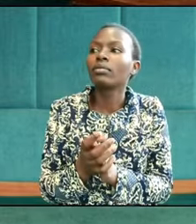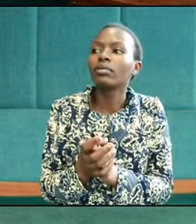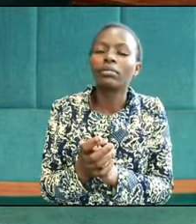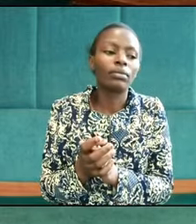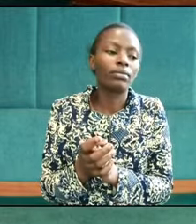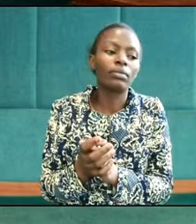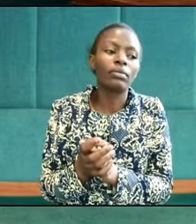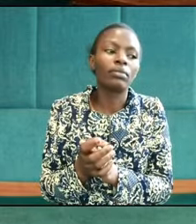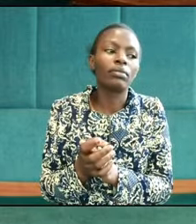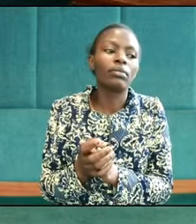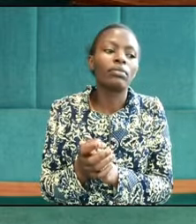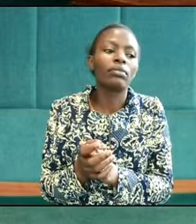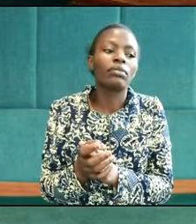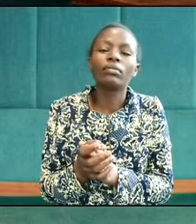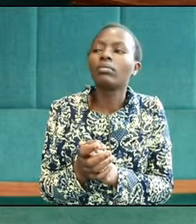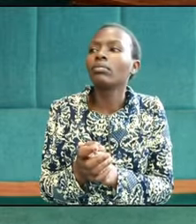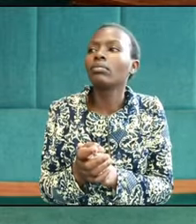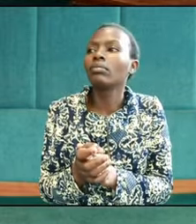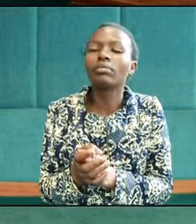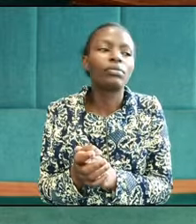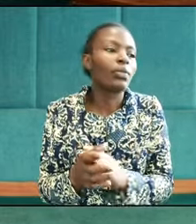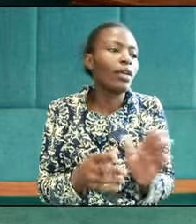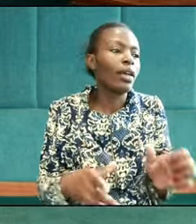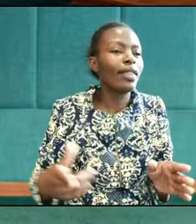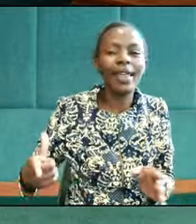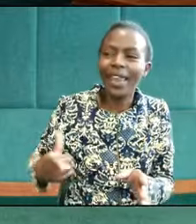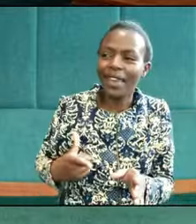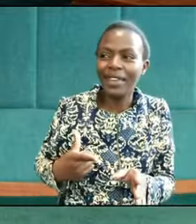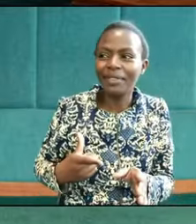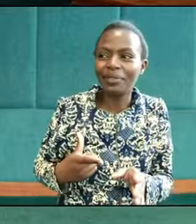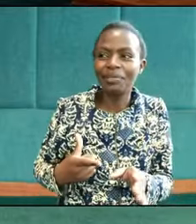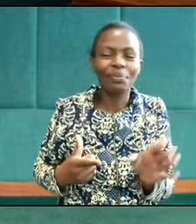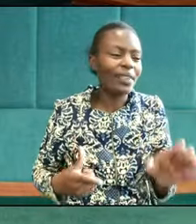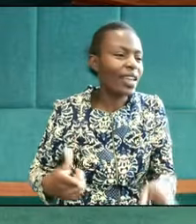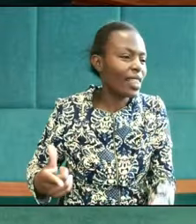in time? Ready when you are.